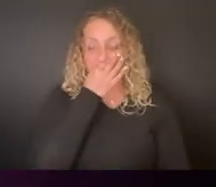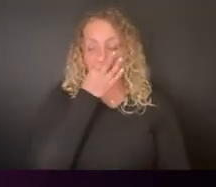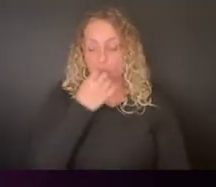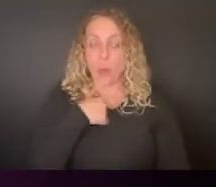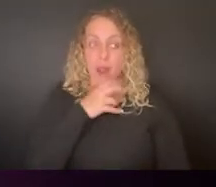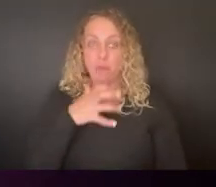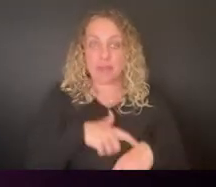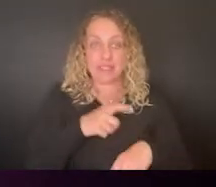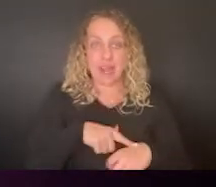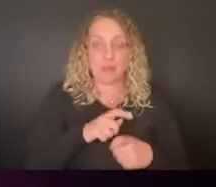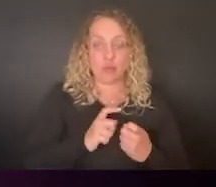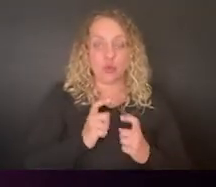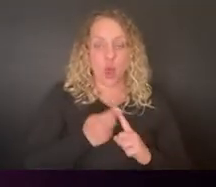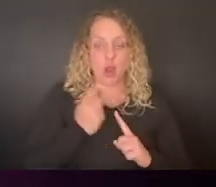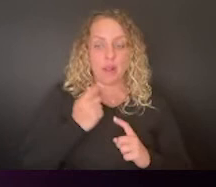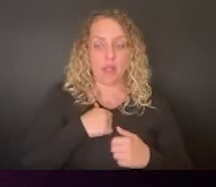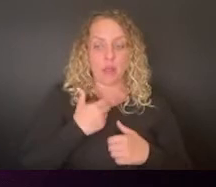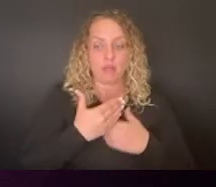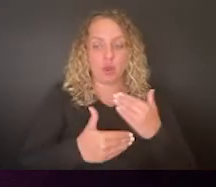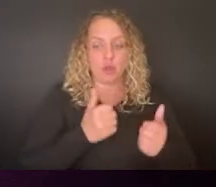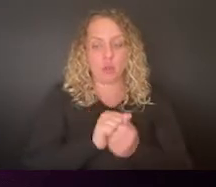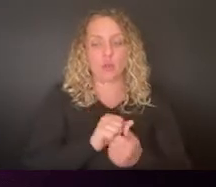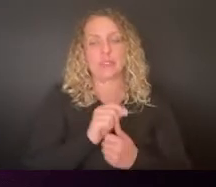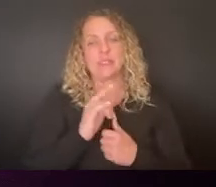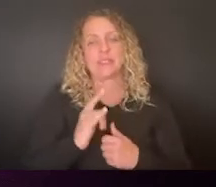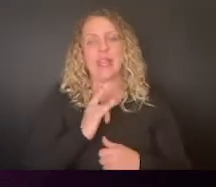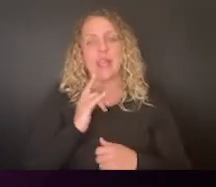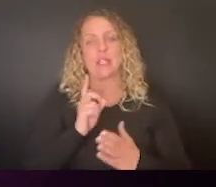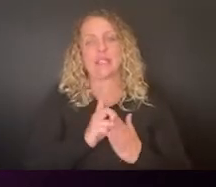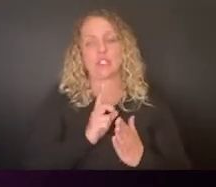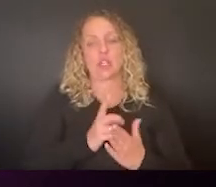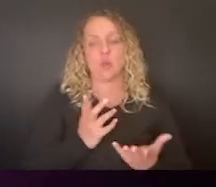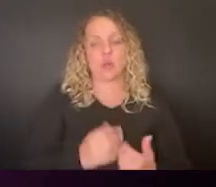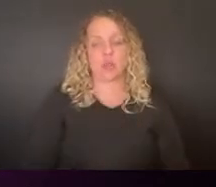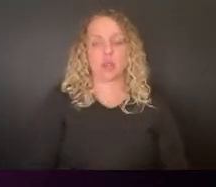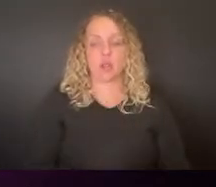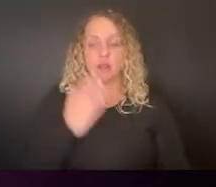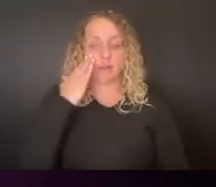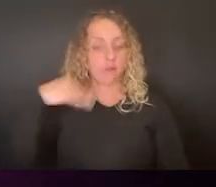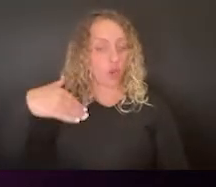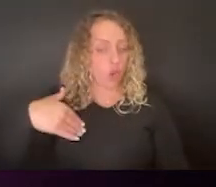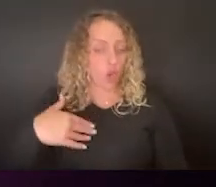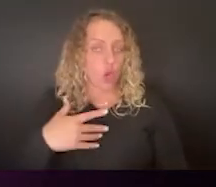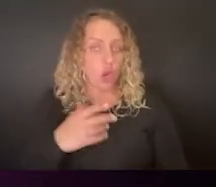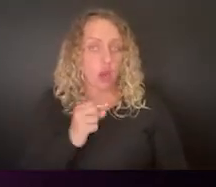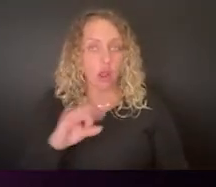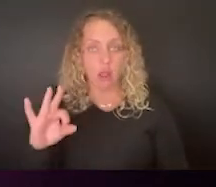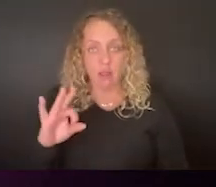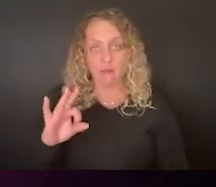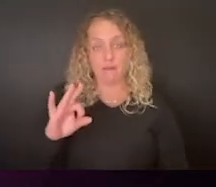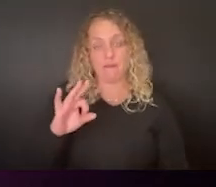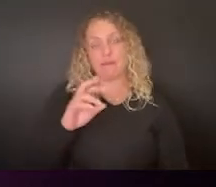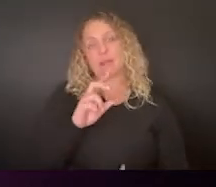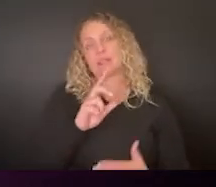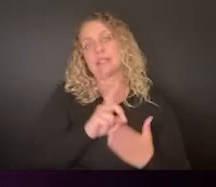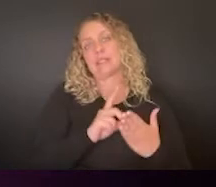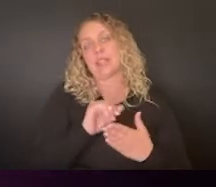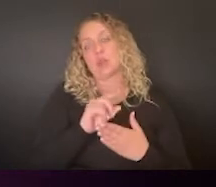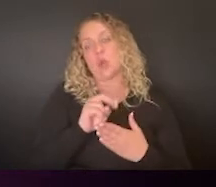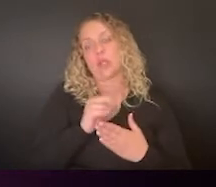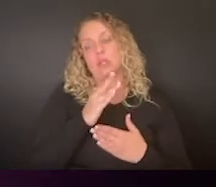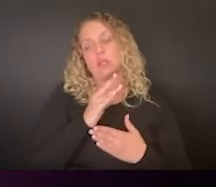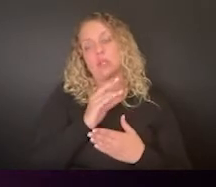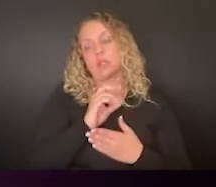had to adjust our tokens work without losing any of our progress. And we didn't have much time to automate the process with